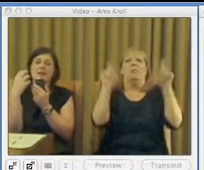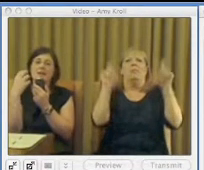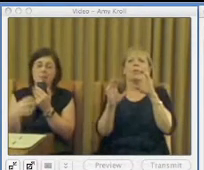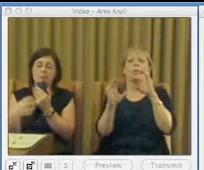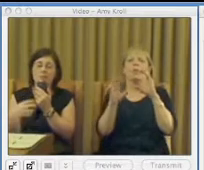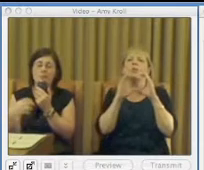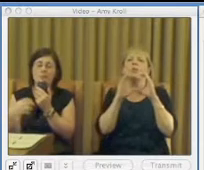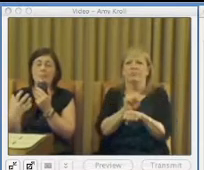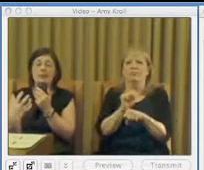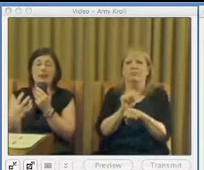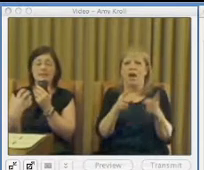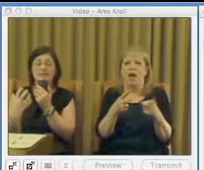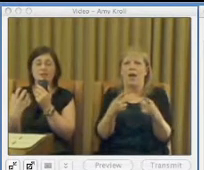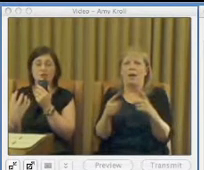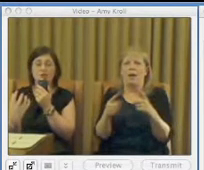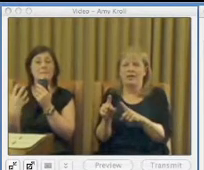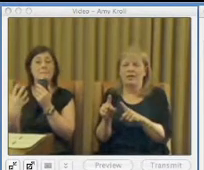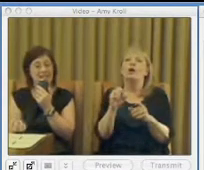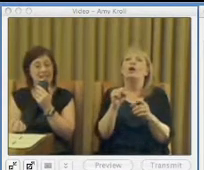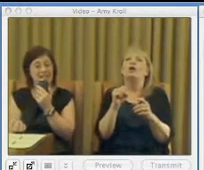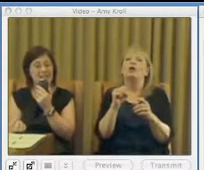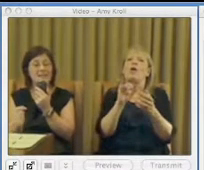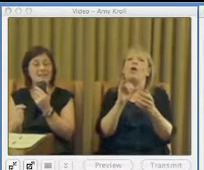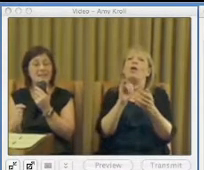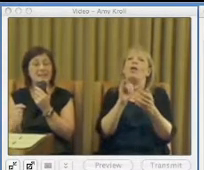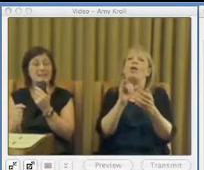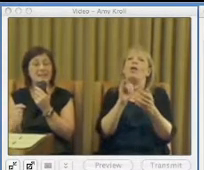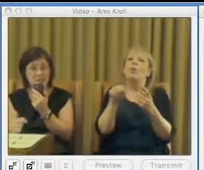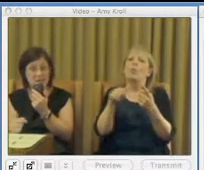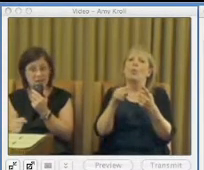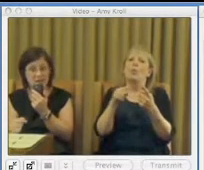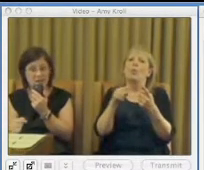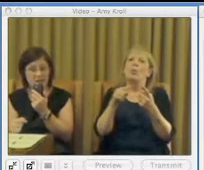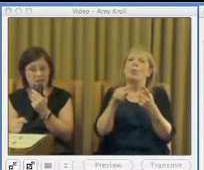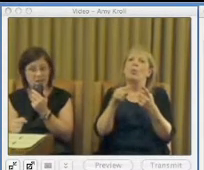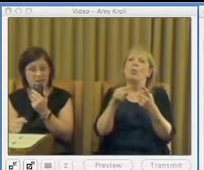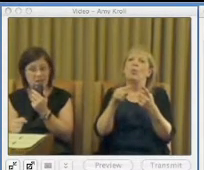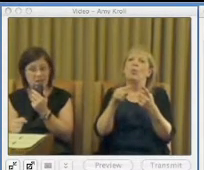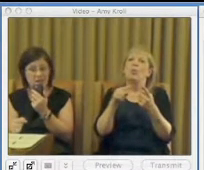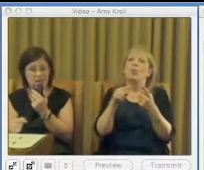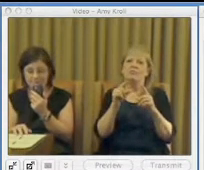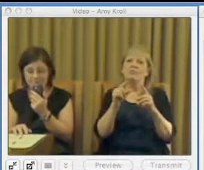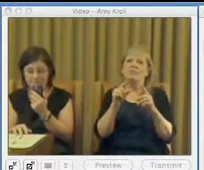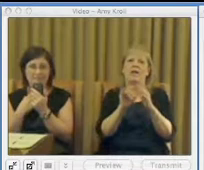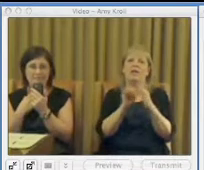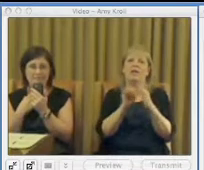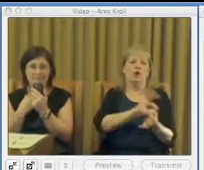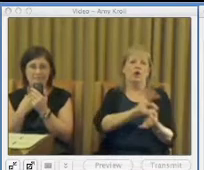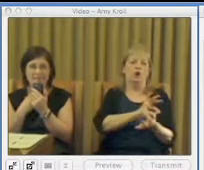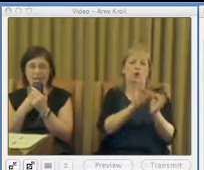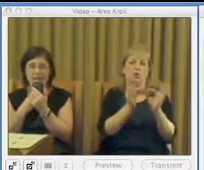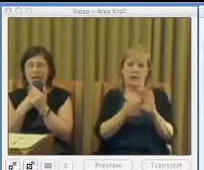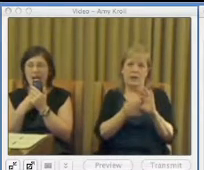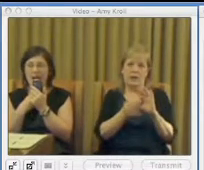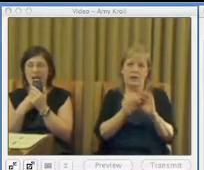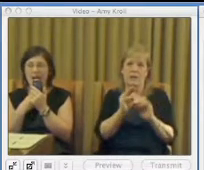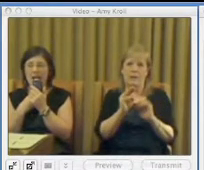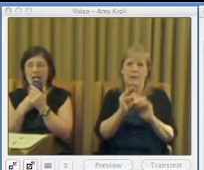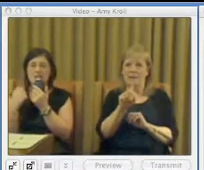So this term came about, the interpreter-mediated encounter.